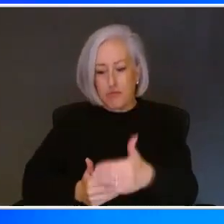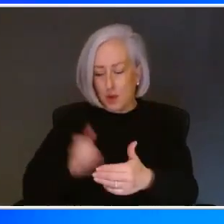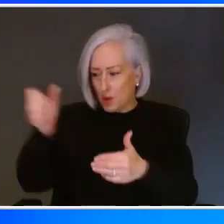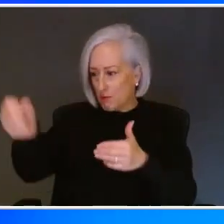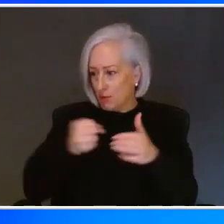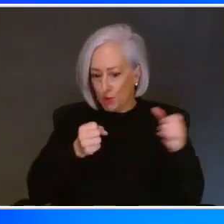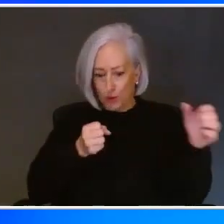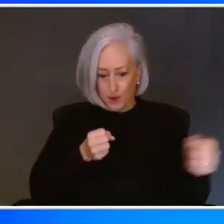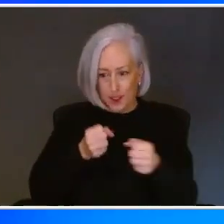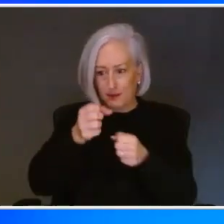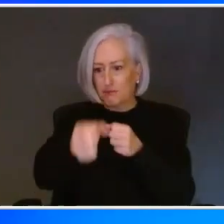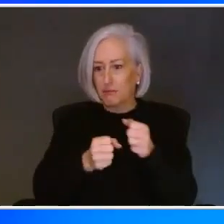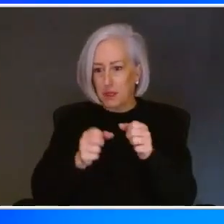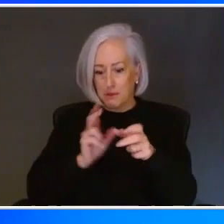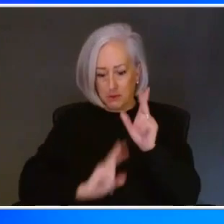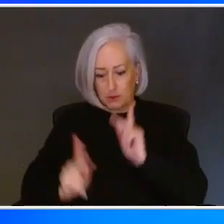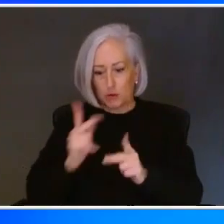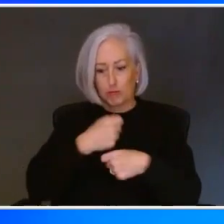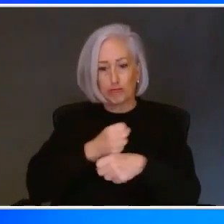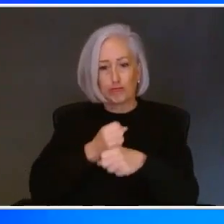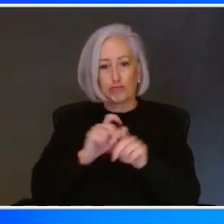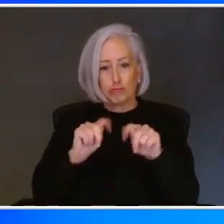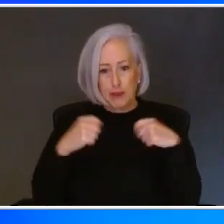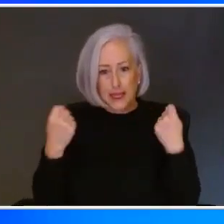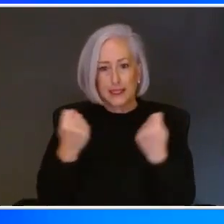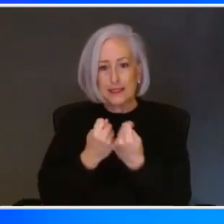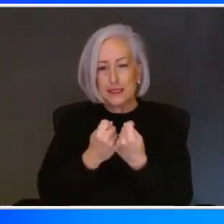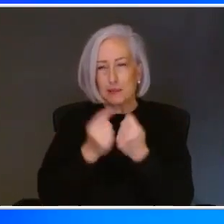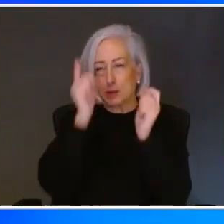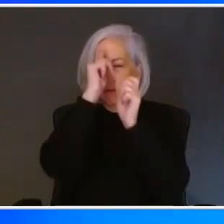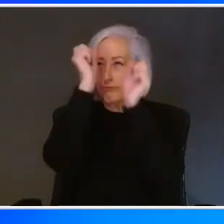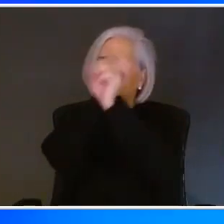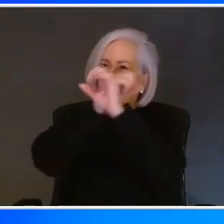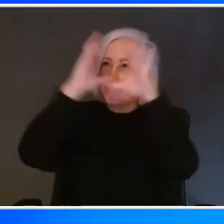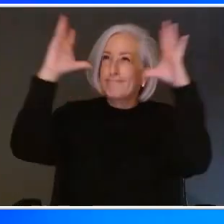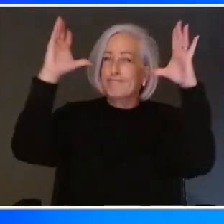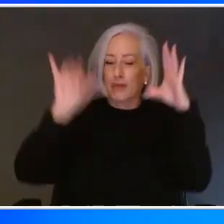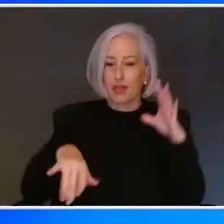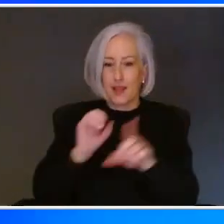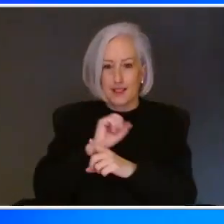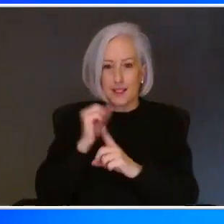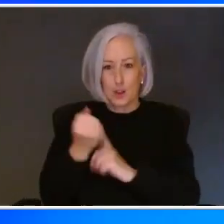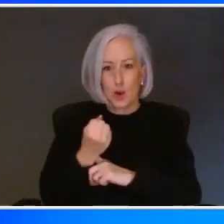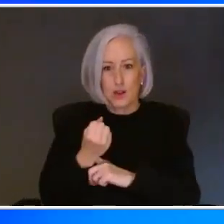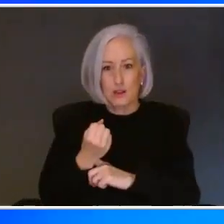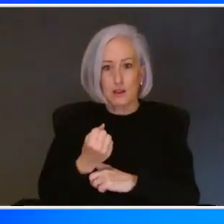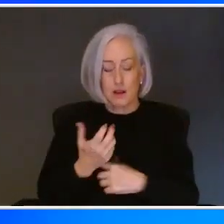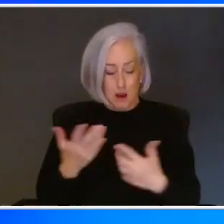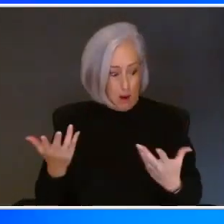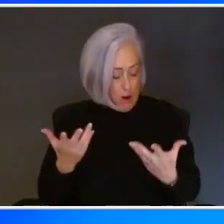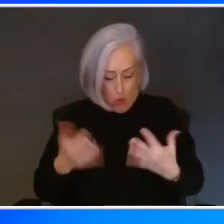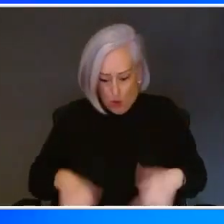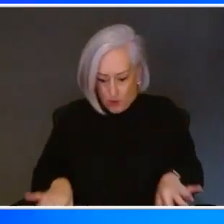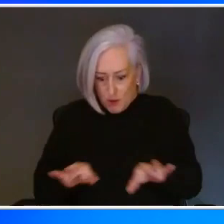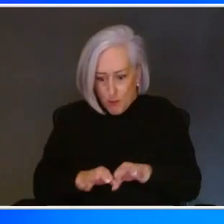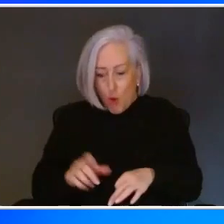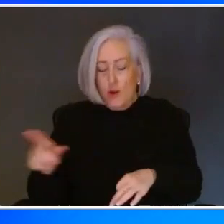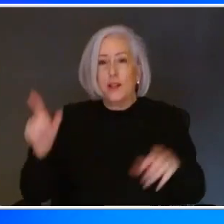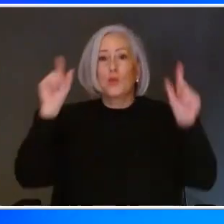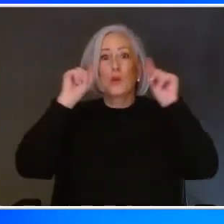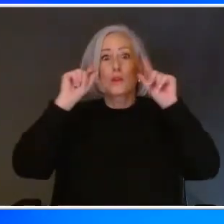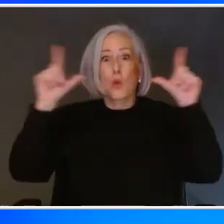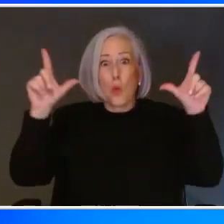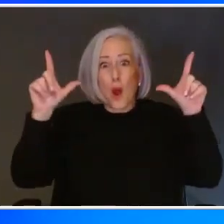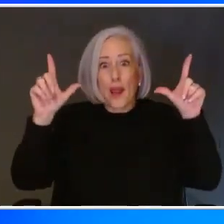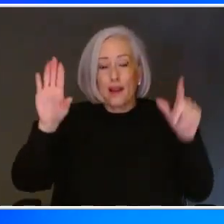of the situation. The key to us was he was wide awake. His brain was preserved.